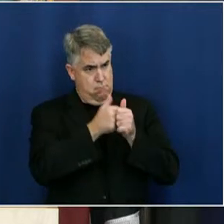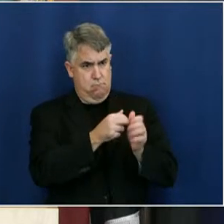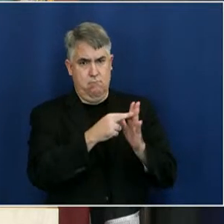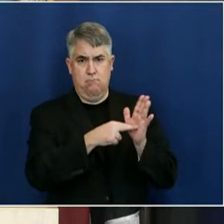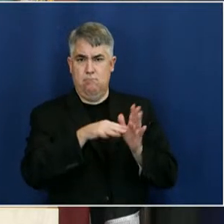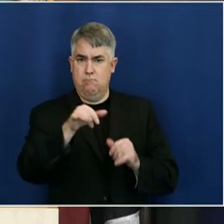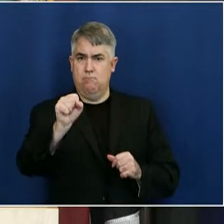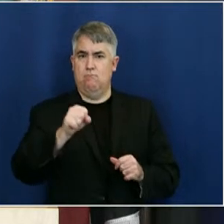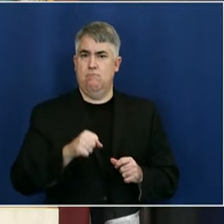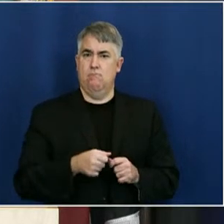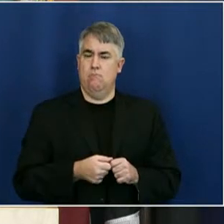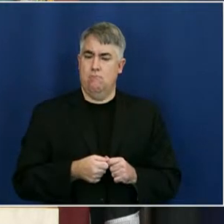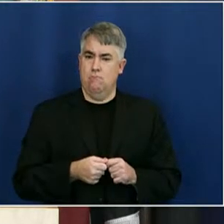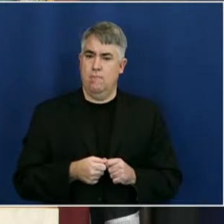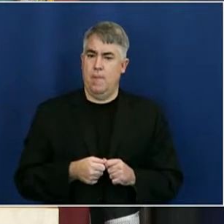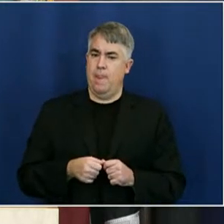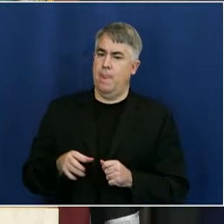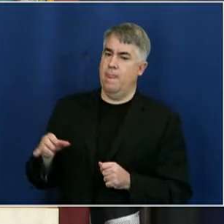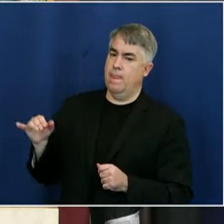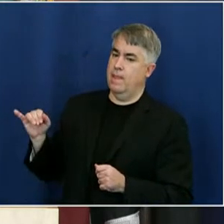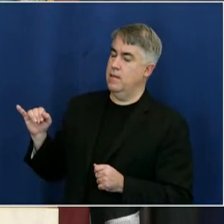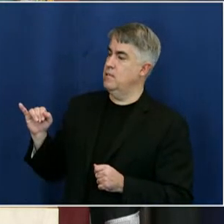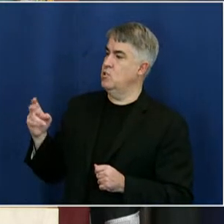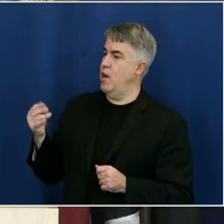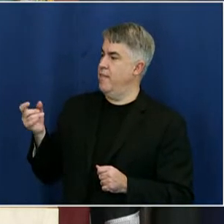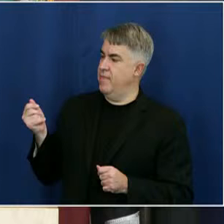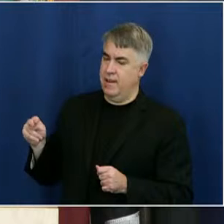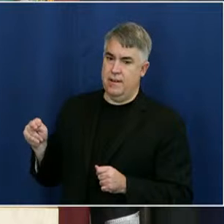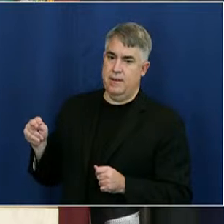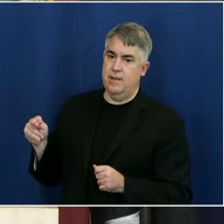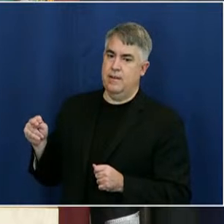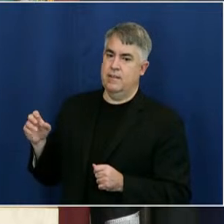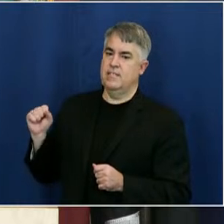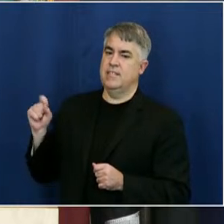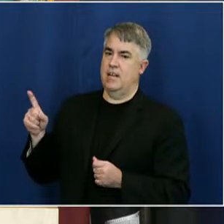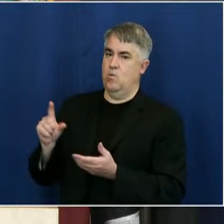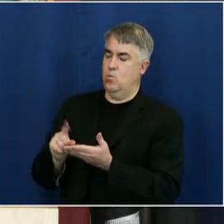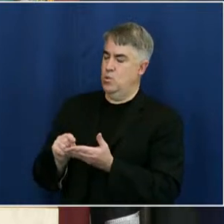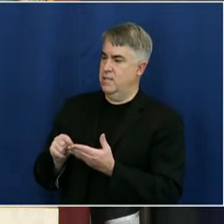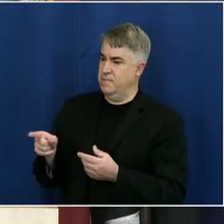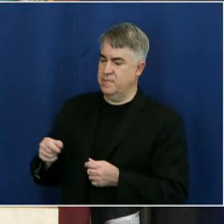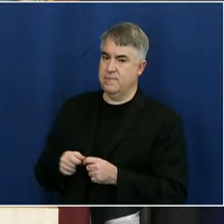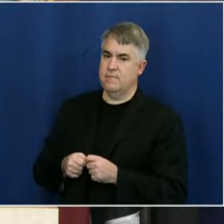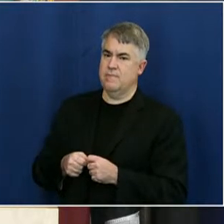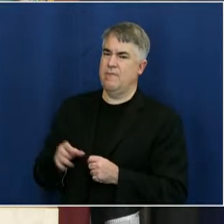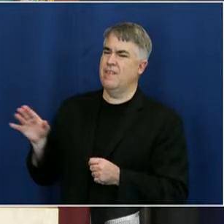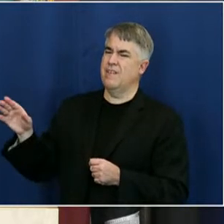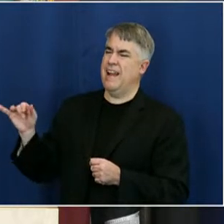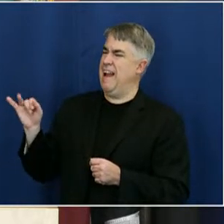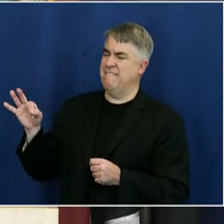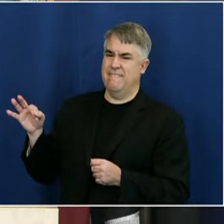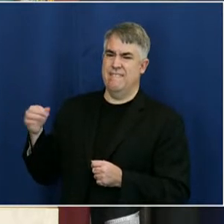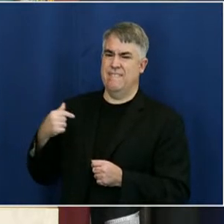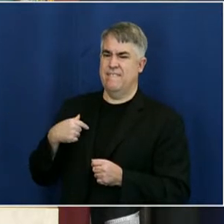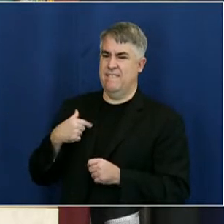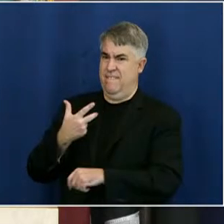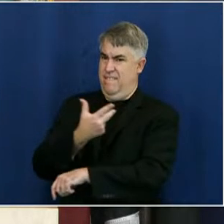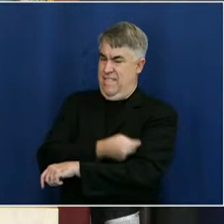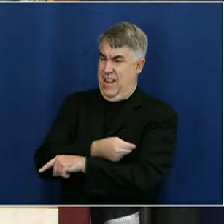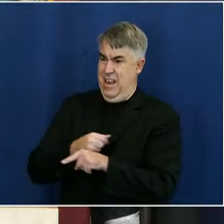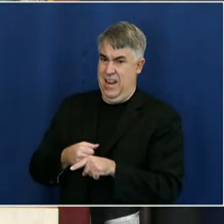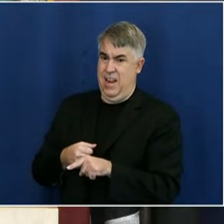Jonathan Wozen from the Union Tribune. Can people who got their first vaccine dose at one location get the second dose at